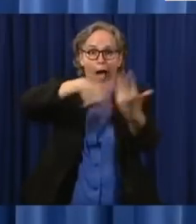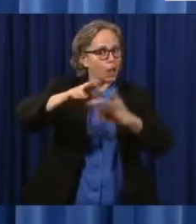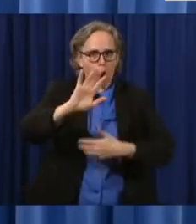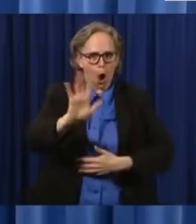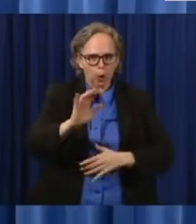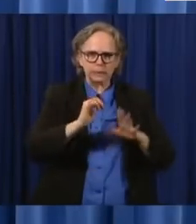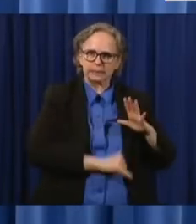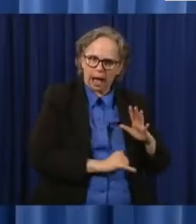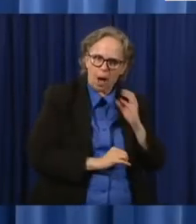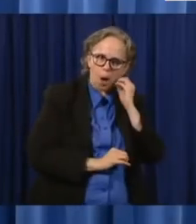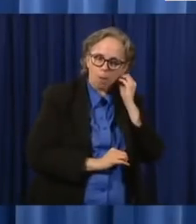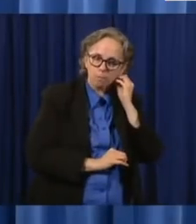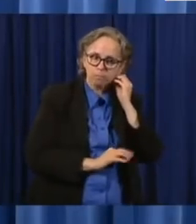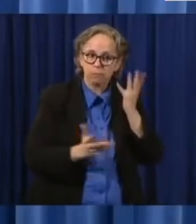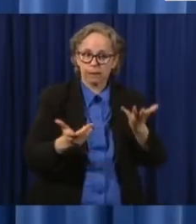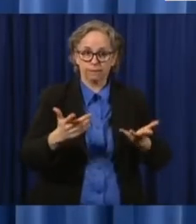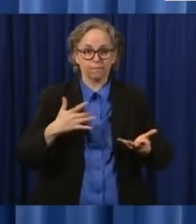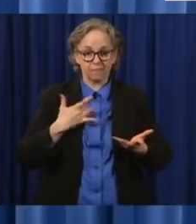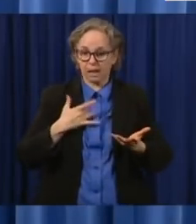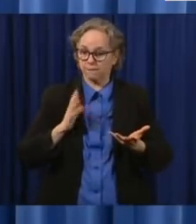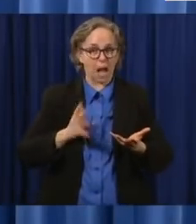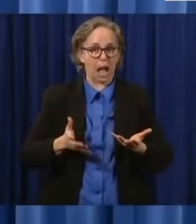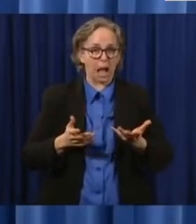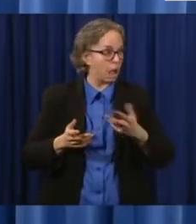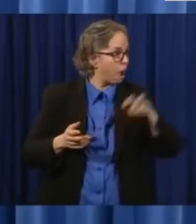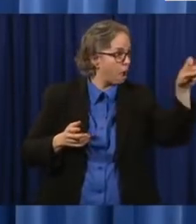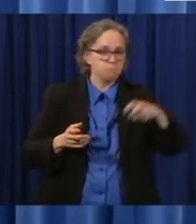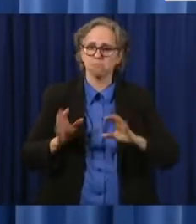not asking people to do that. Thank you, Governor.